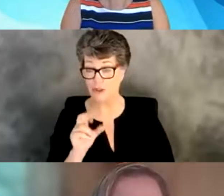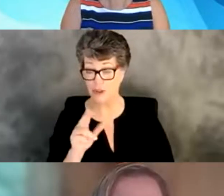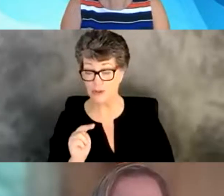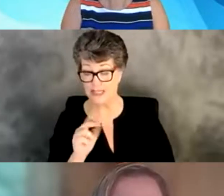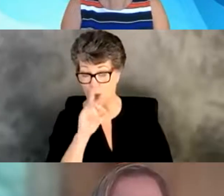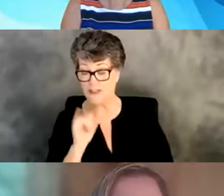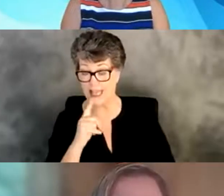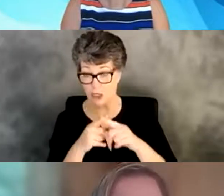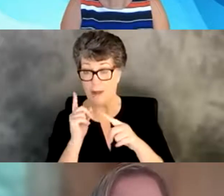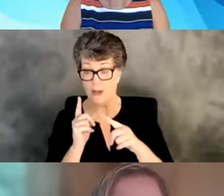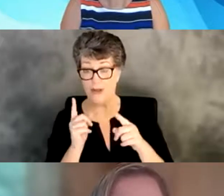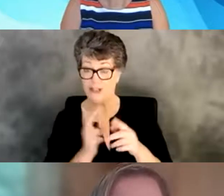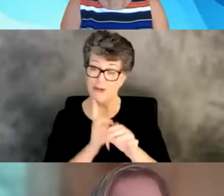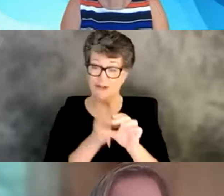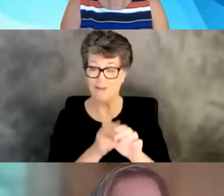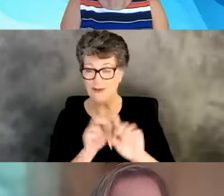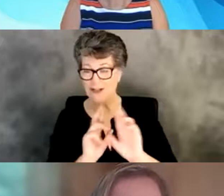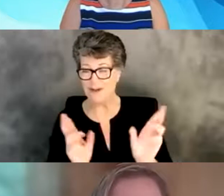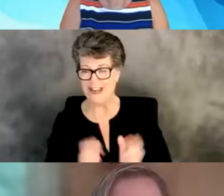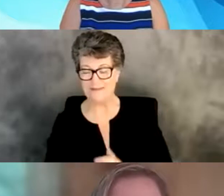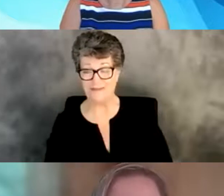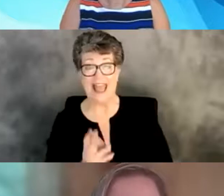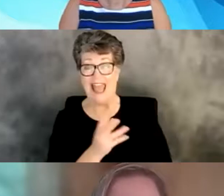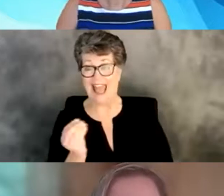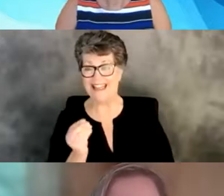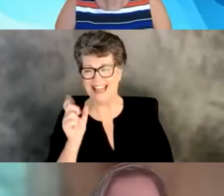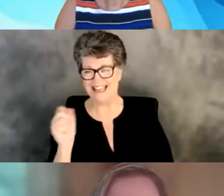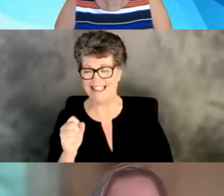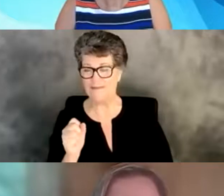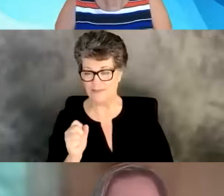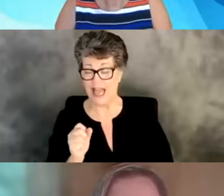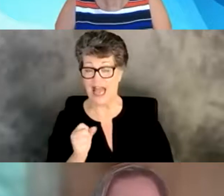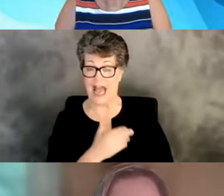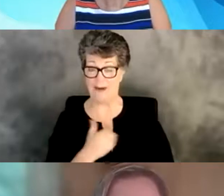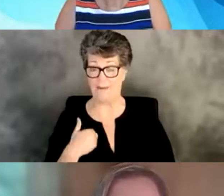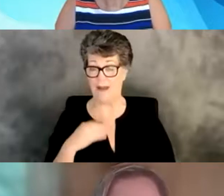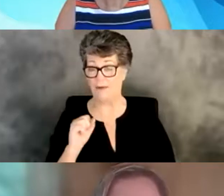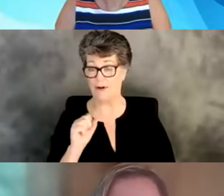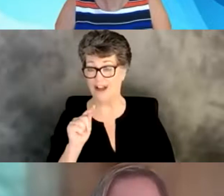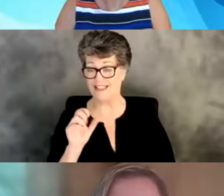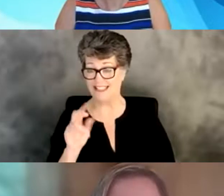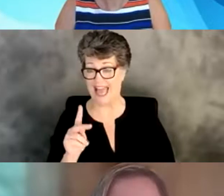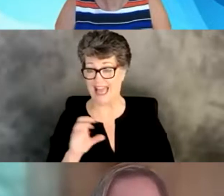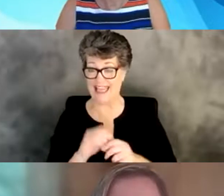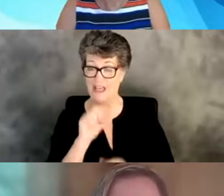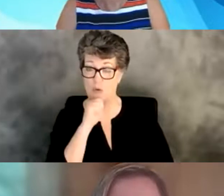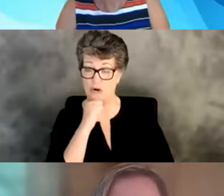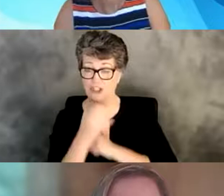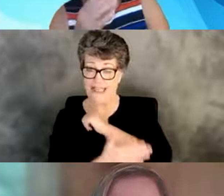you're unmuted, so jump in when you're ready. I am. So I'm a member of SCAC in Orange County, and I just wanted to